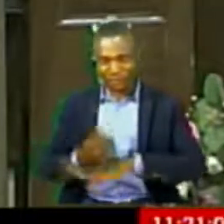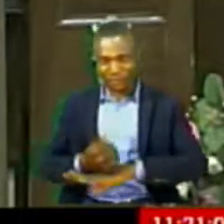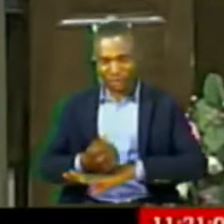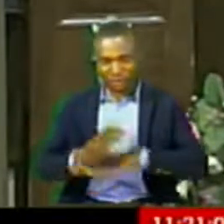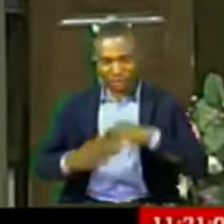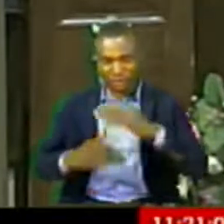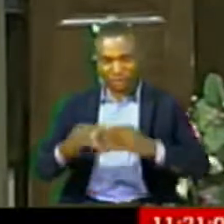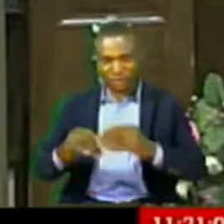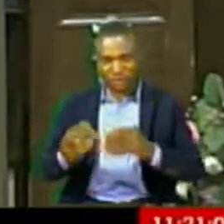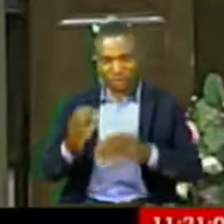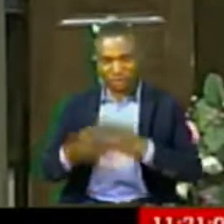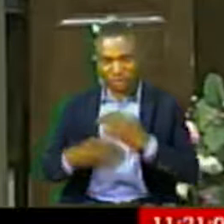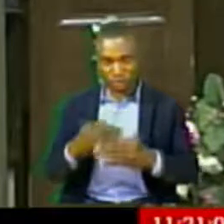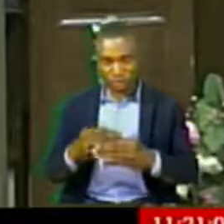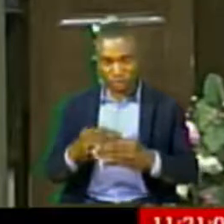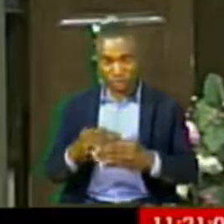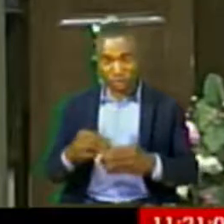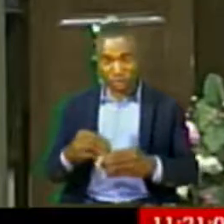Lord Jesus